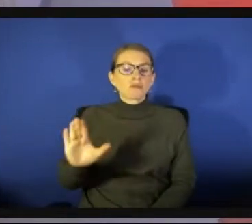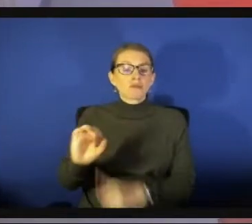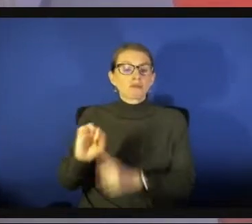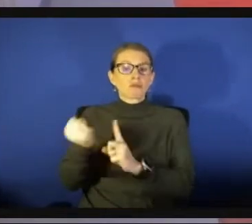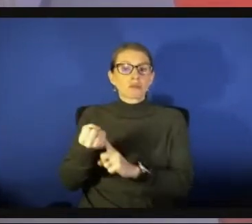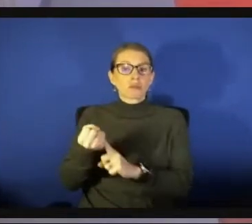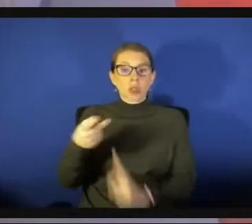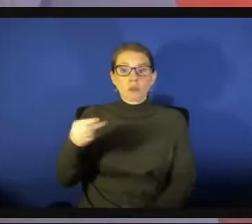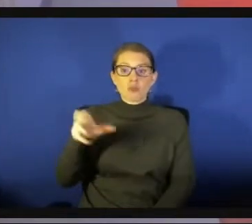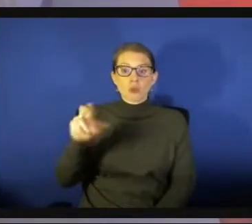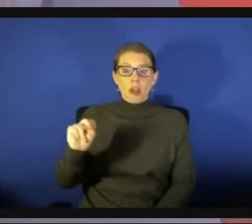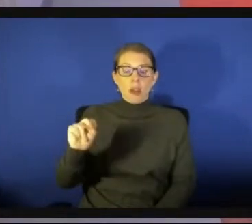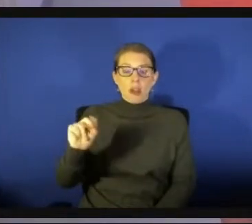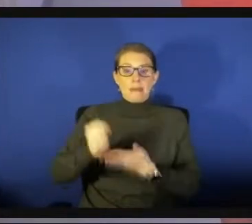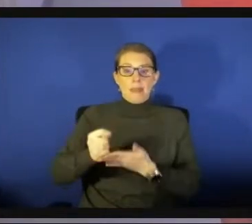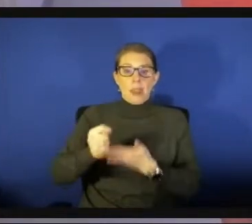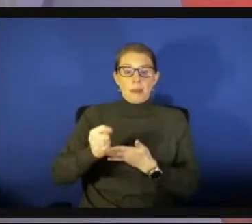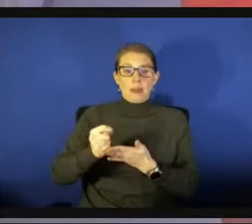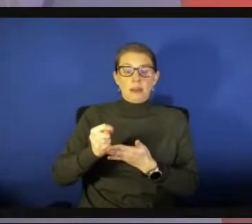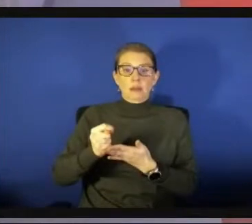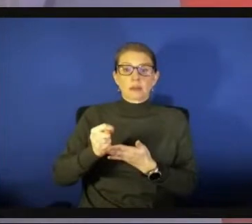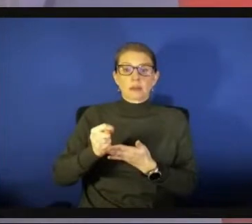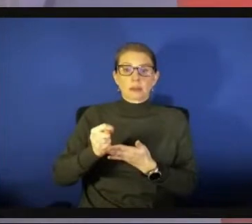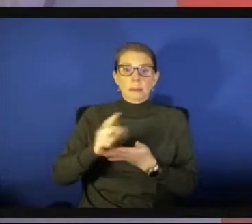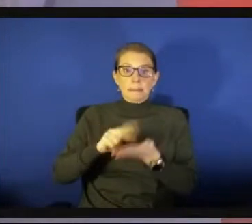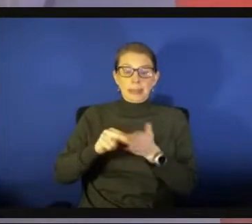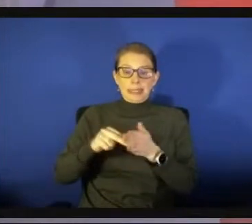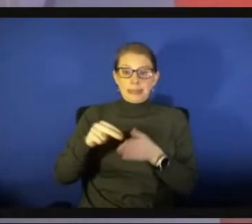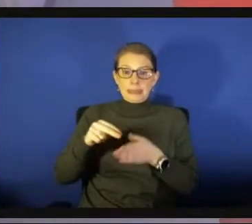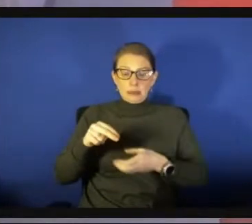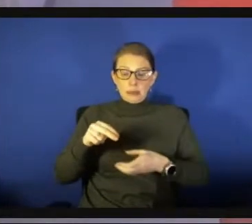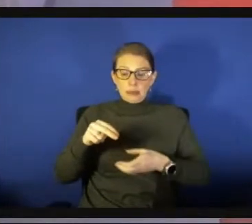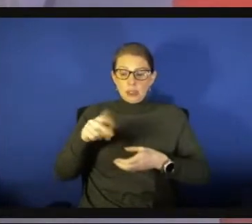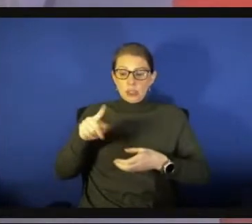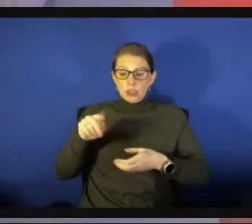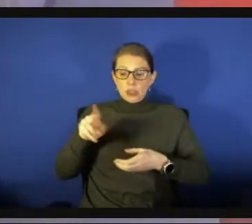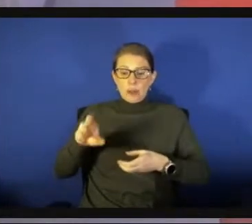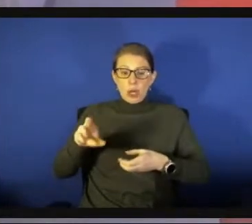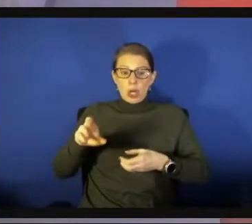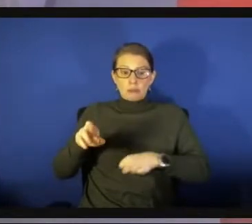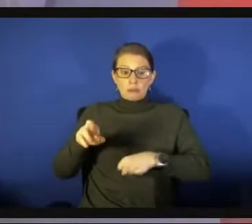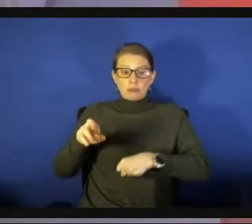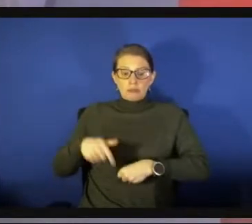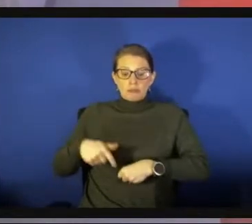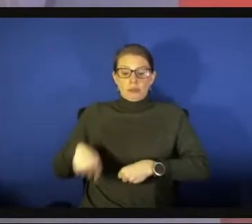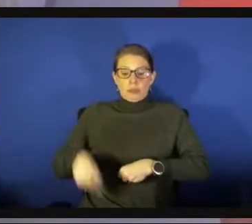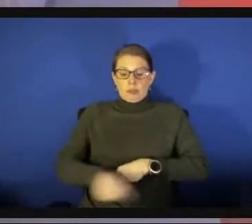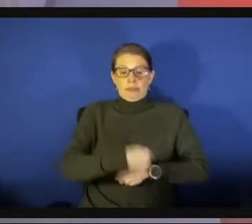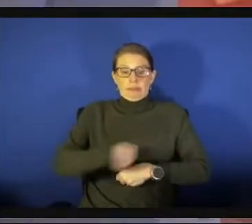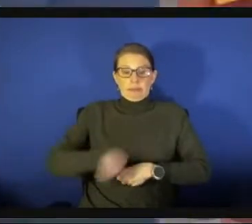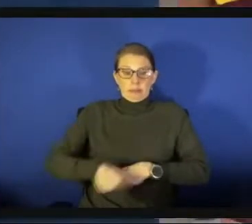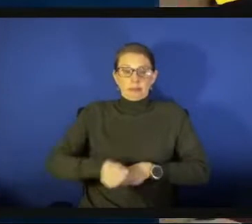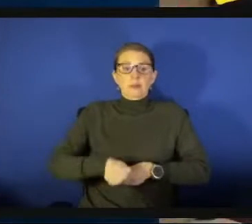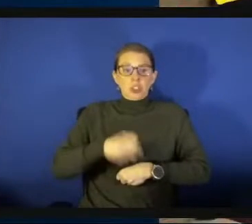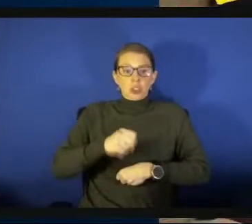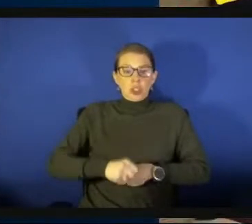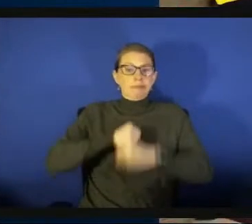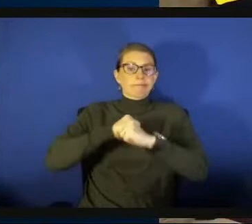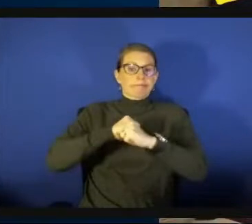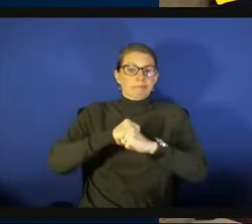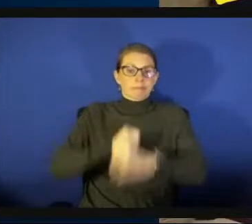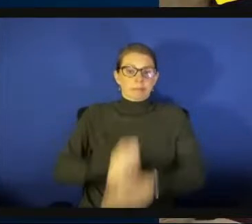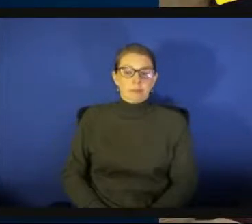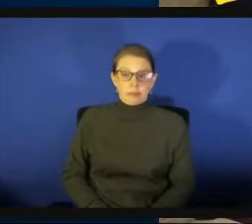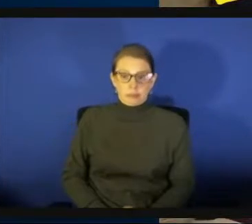were able to significantly spare the surrounding normal healthy tissues and organs, which in turn may significantly decrease the